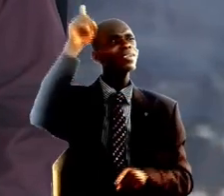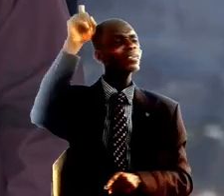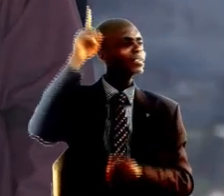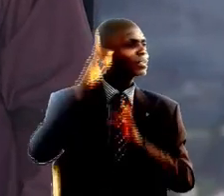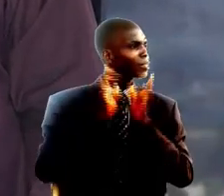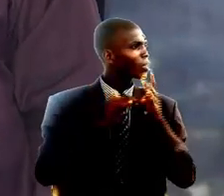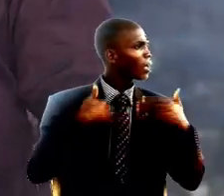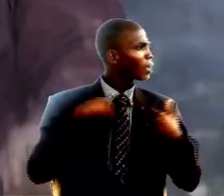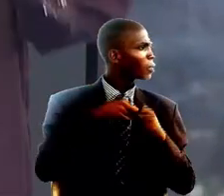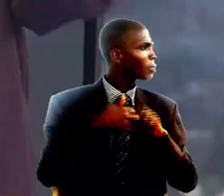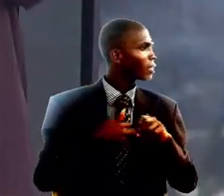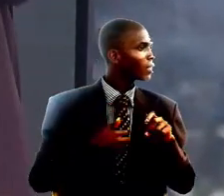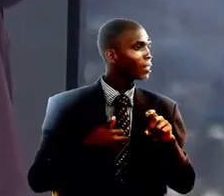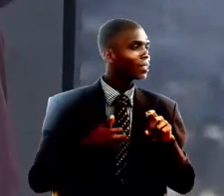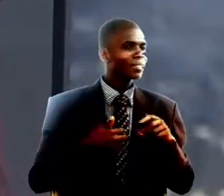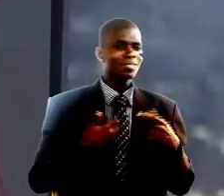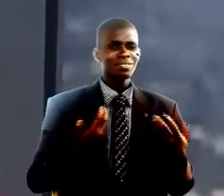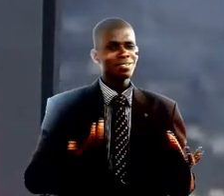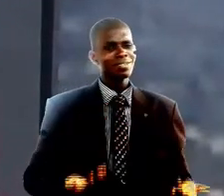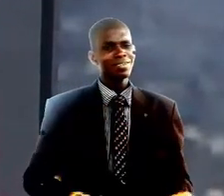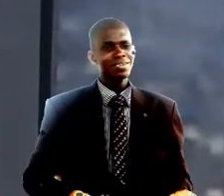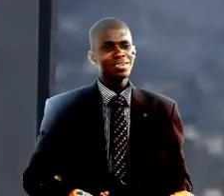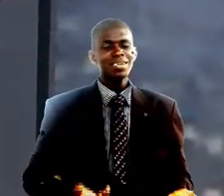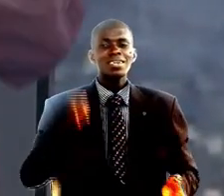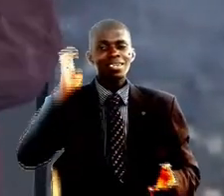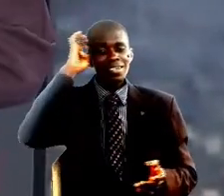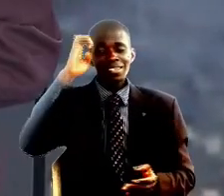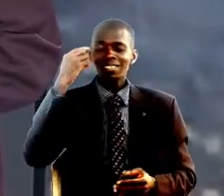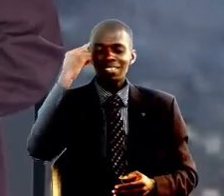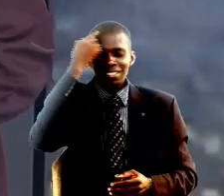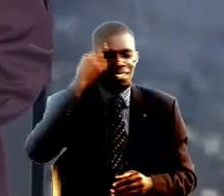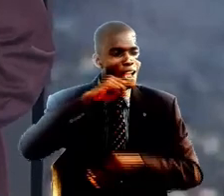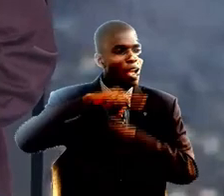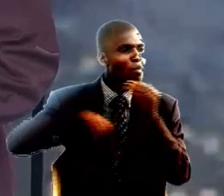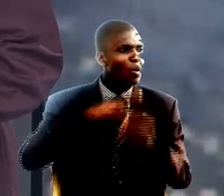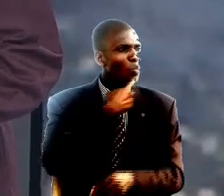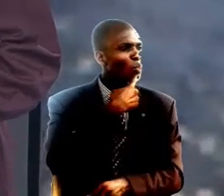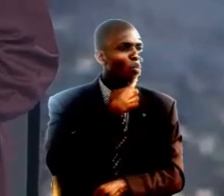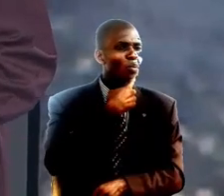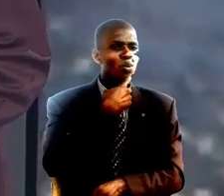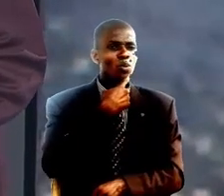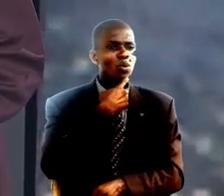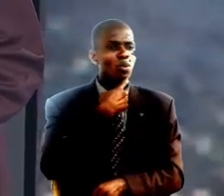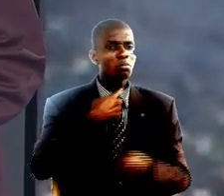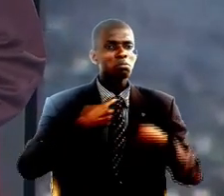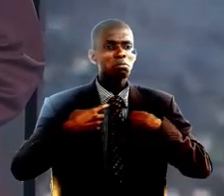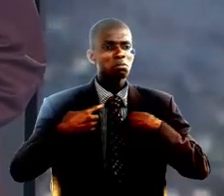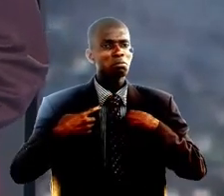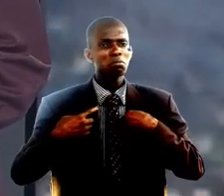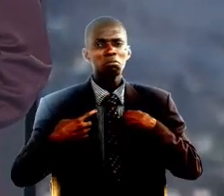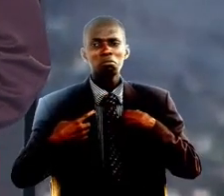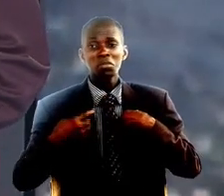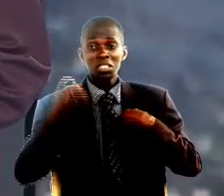has no problem. You are the only one he's thinking about, and he is praying for